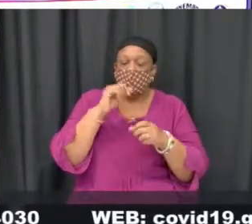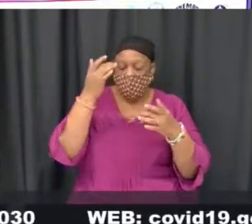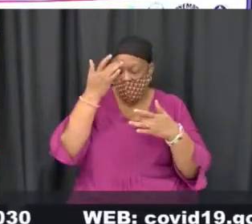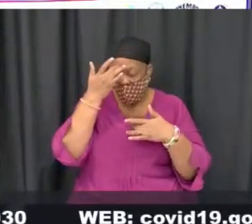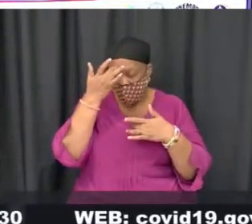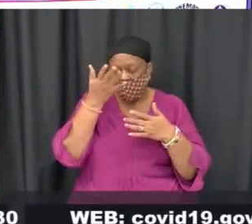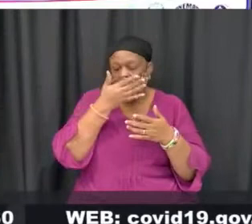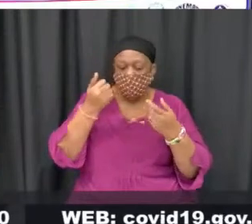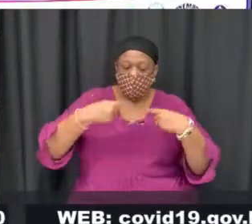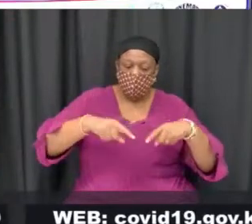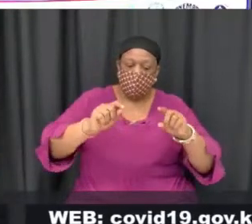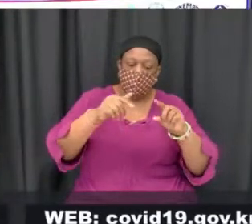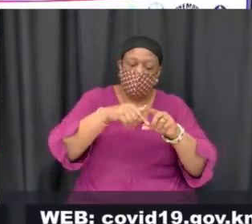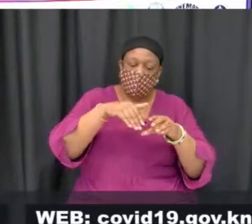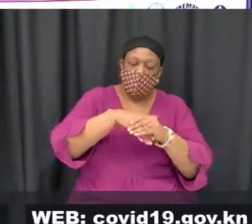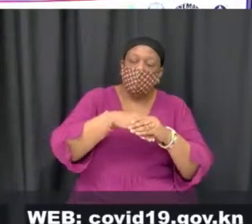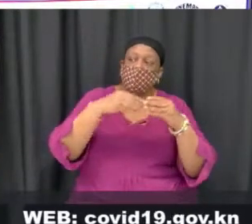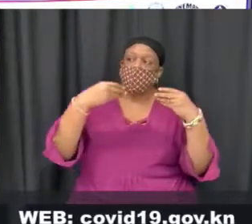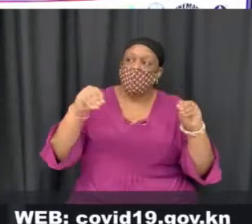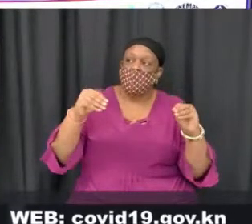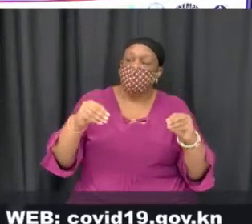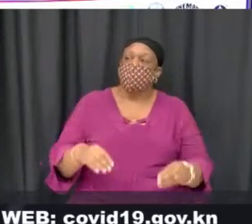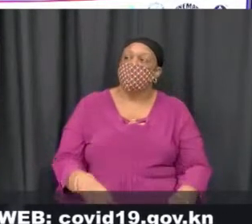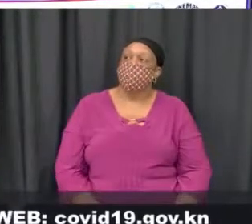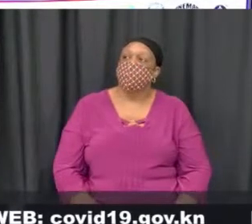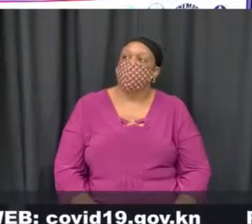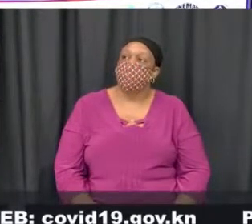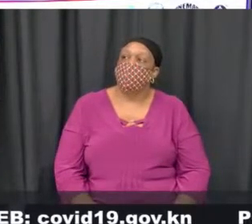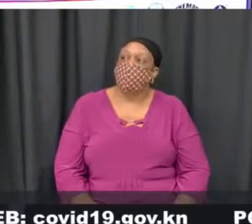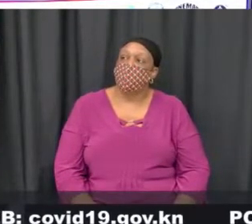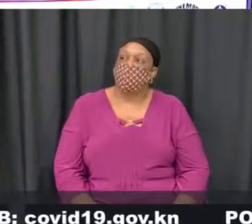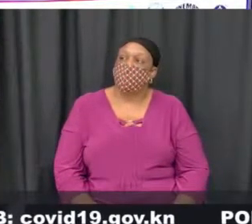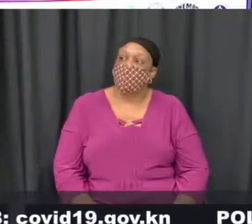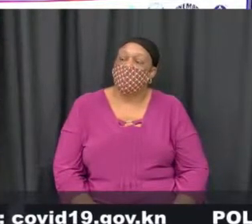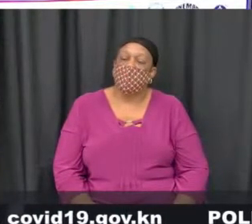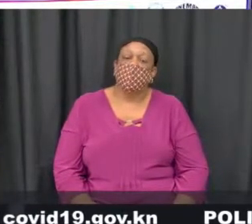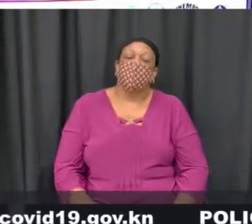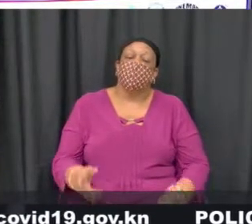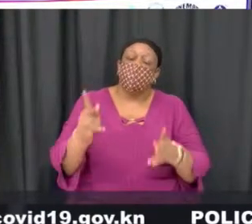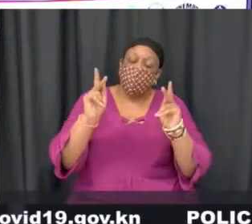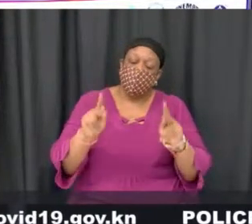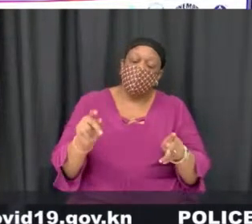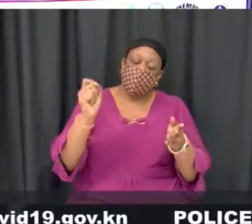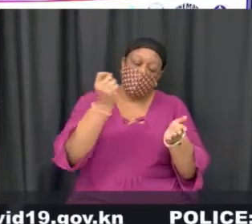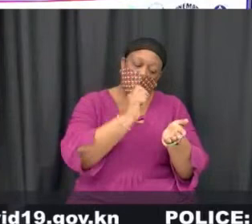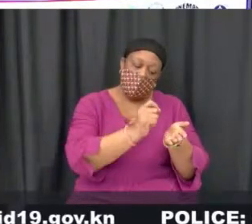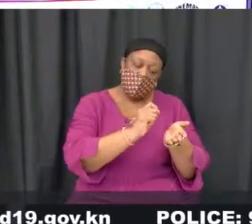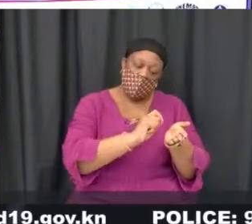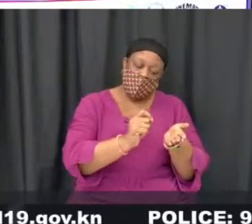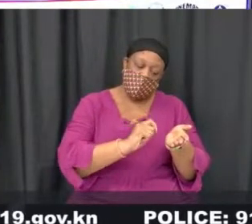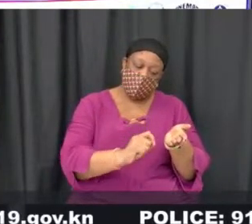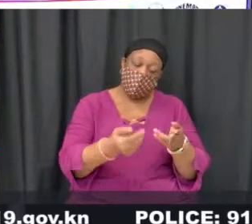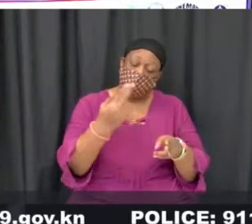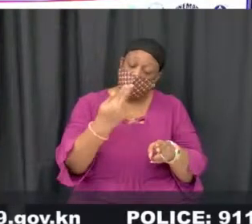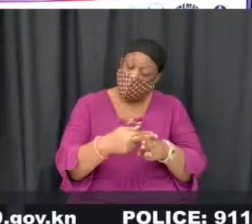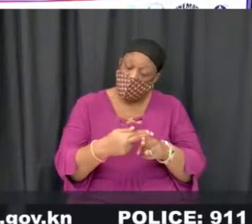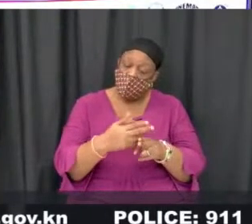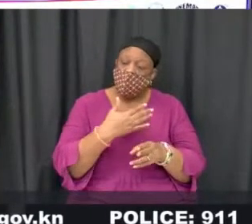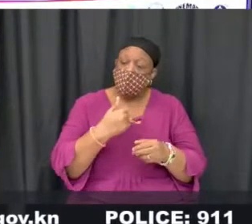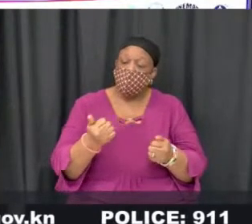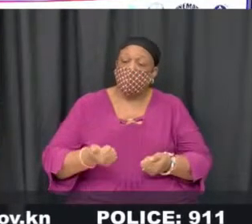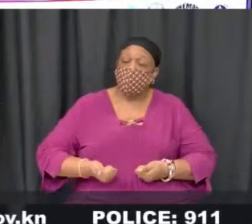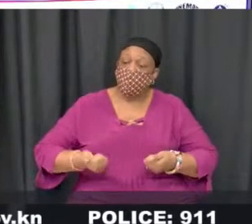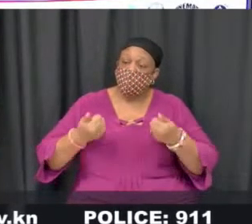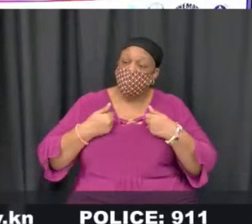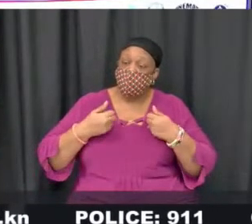the supermarket. Those persons who are taking a log, it is for contact tracing. And so if, for example, you were to